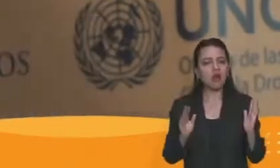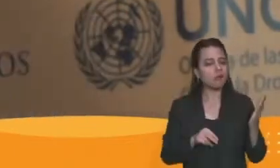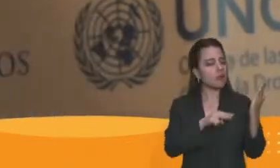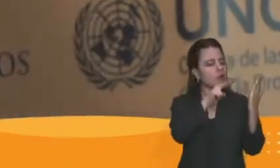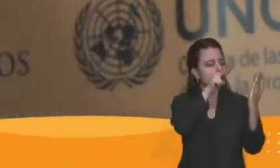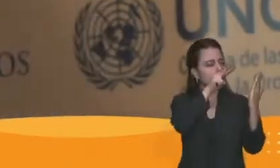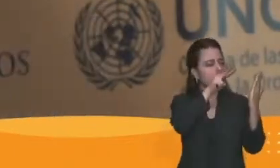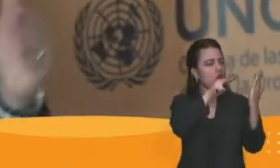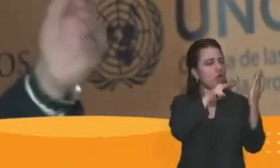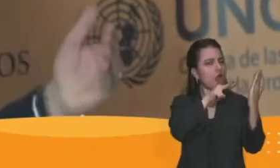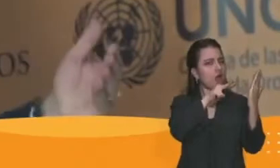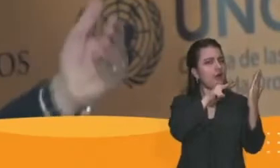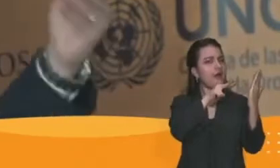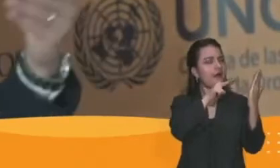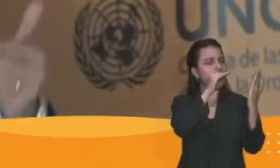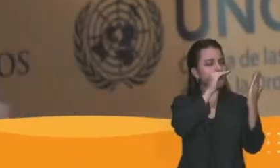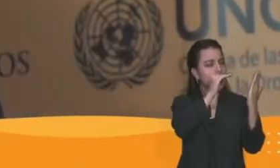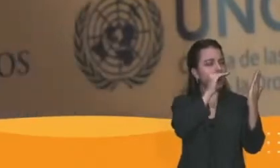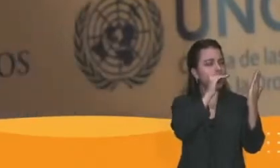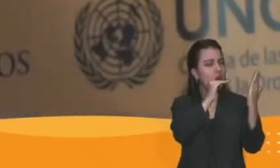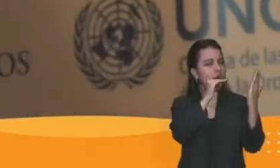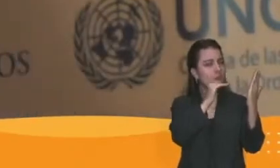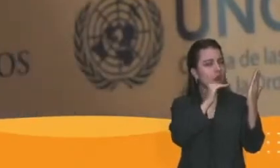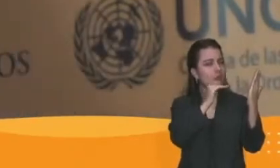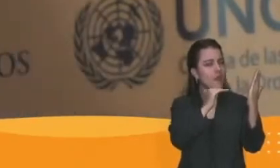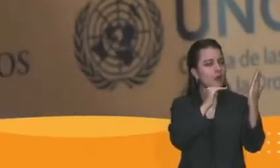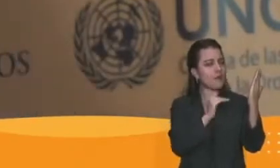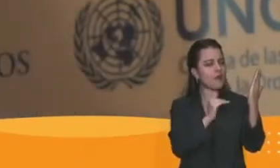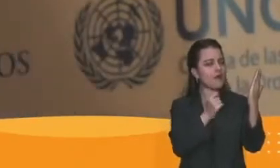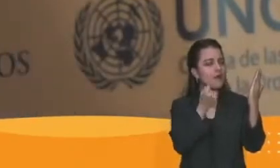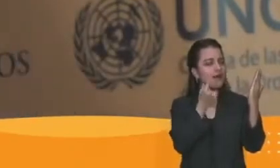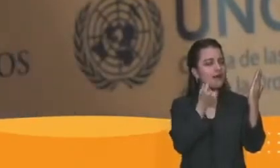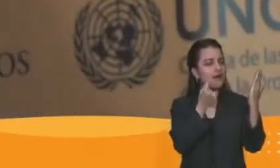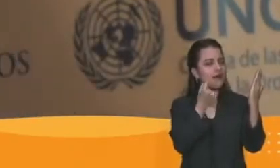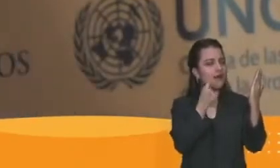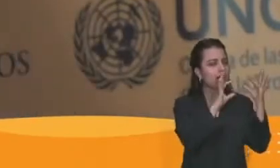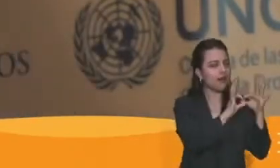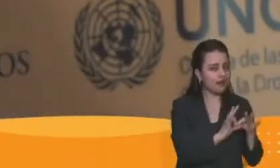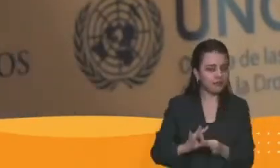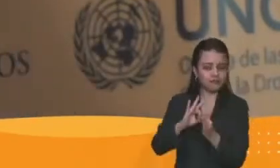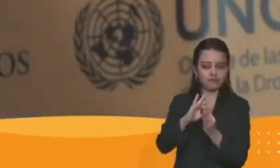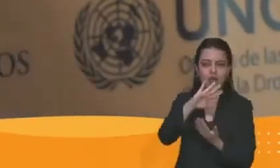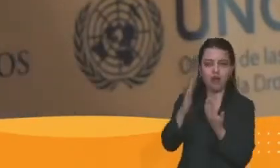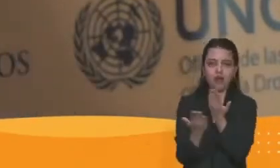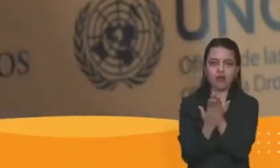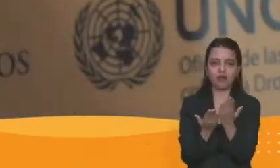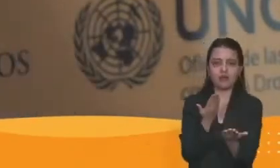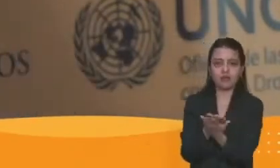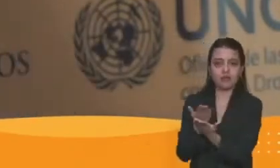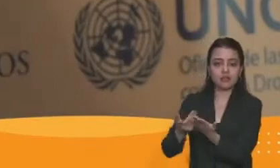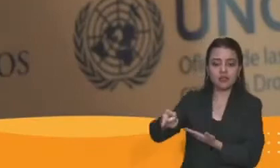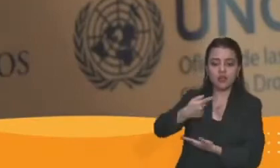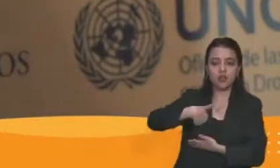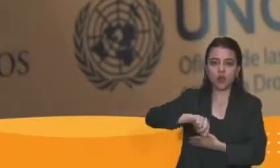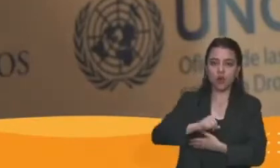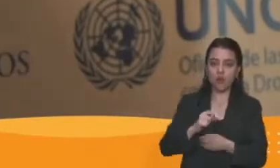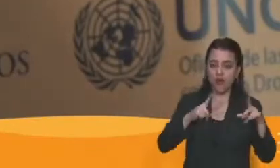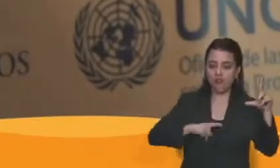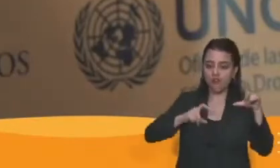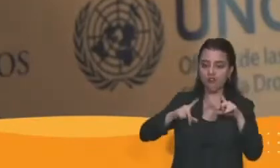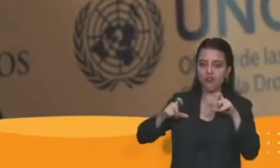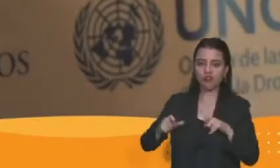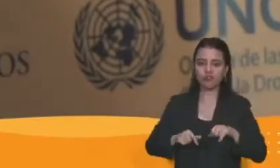had a stability in the hectares that are within the alluvial